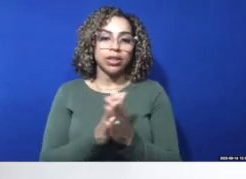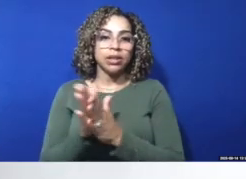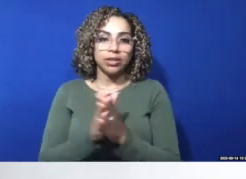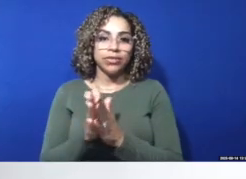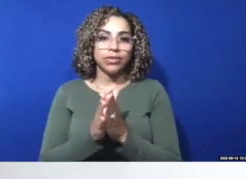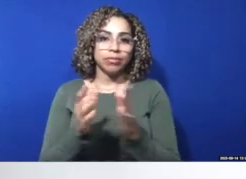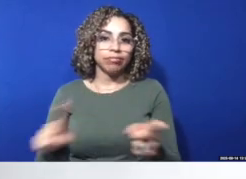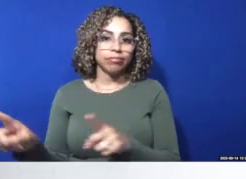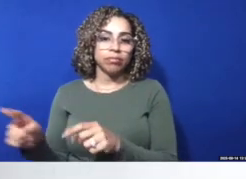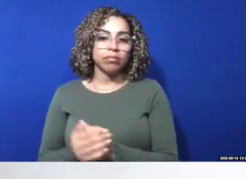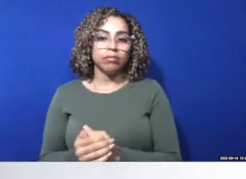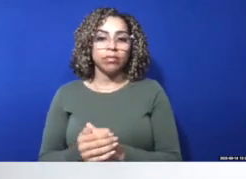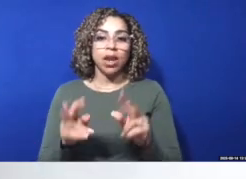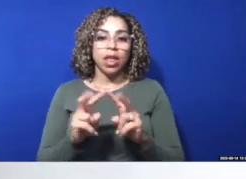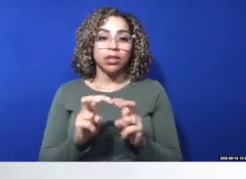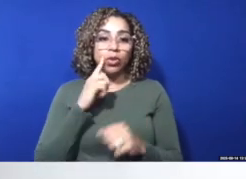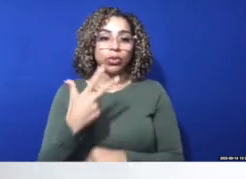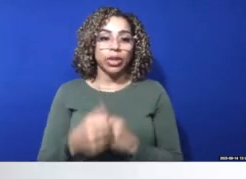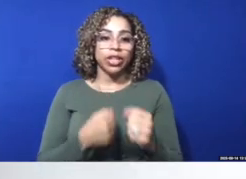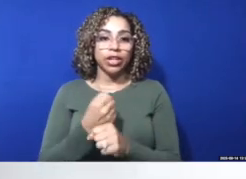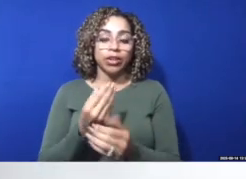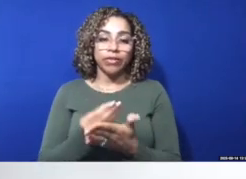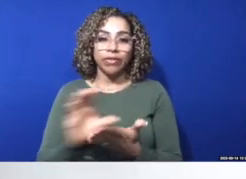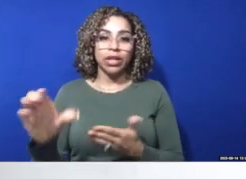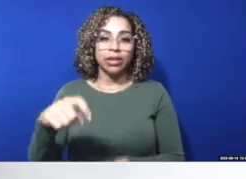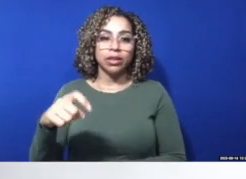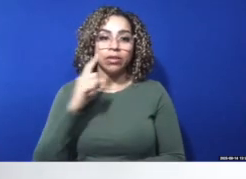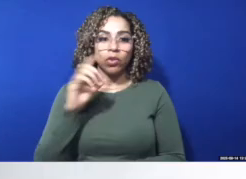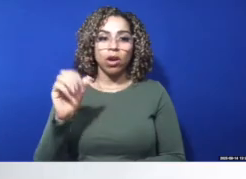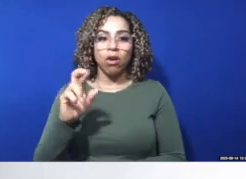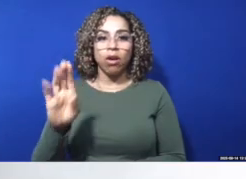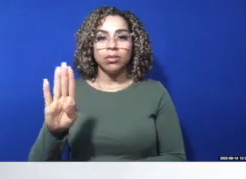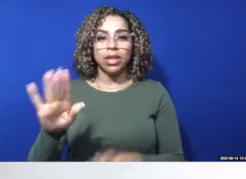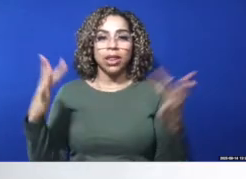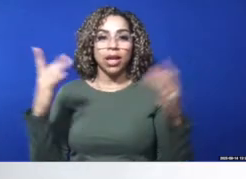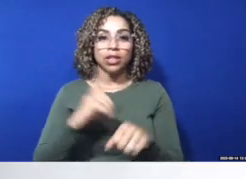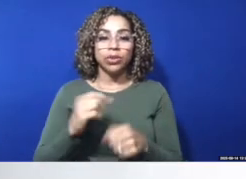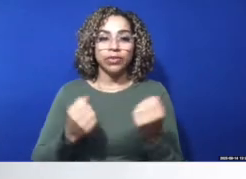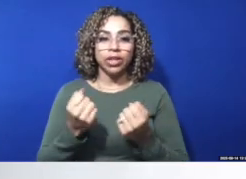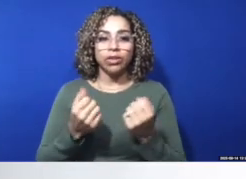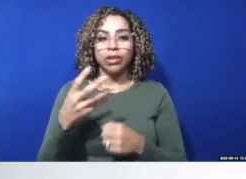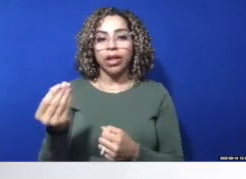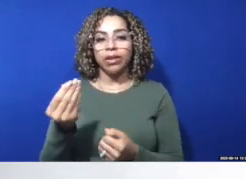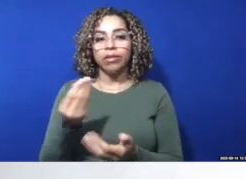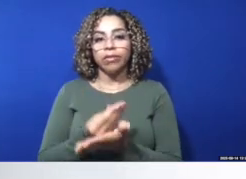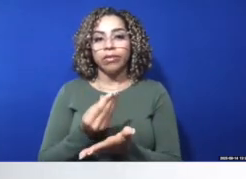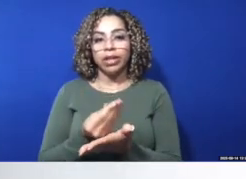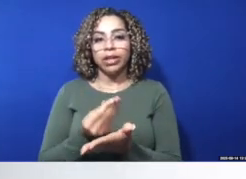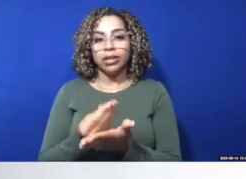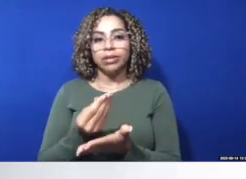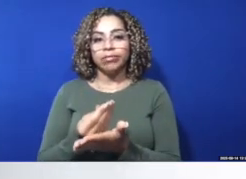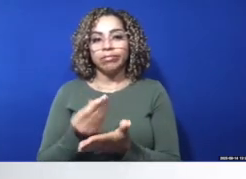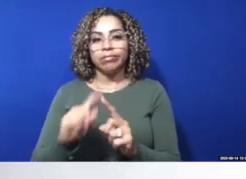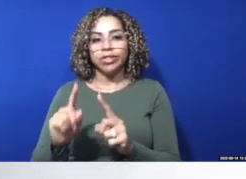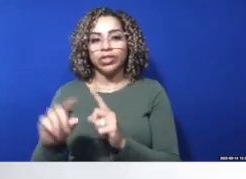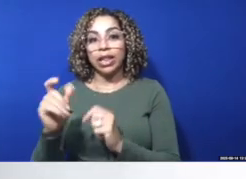an analysis of 3-year funding need for CARB's light-duty vehicle and clean mobility projects, a discussion of staff's longer-term vision for